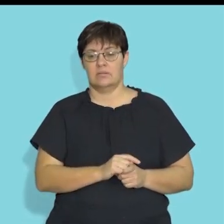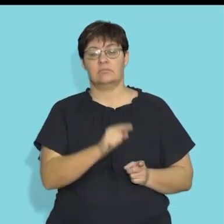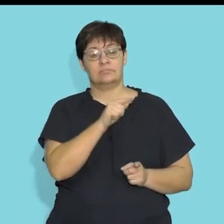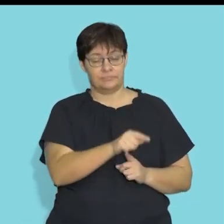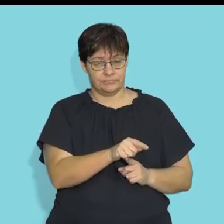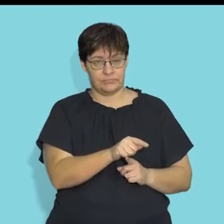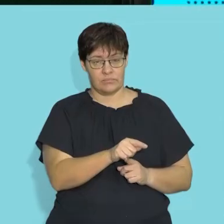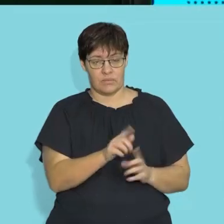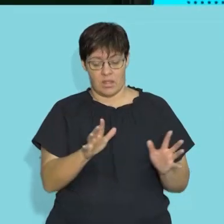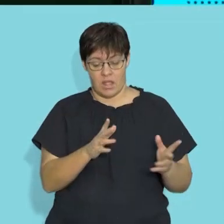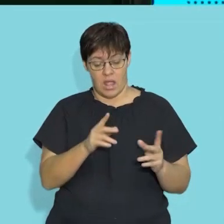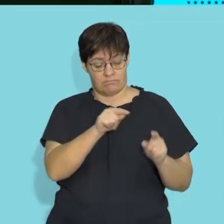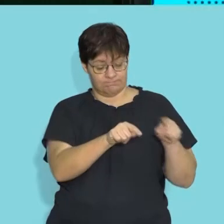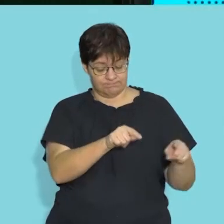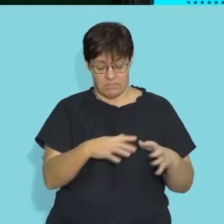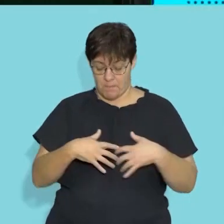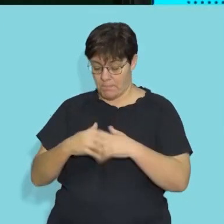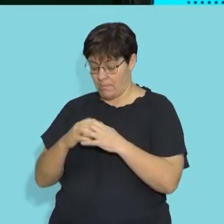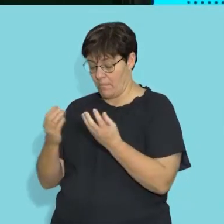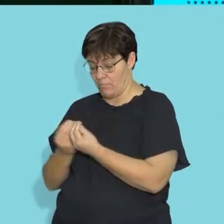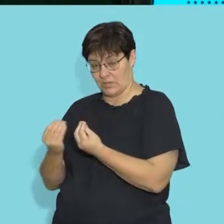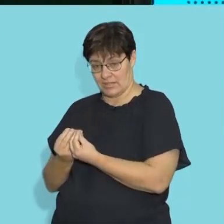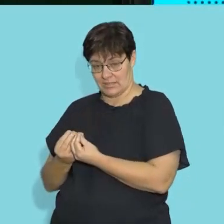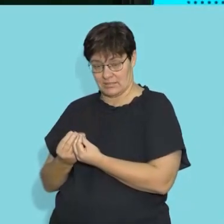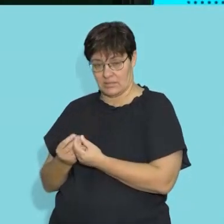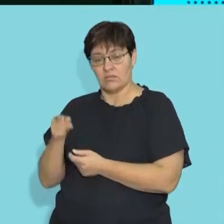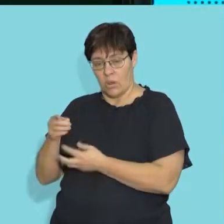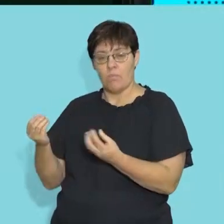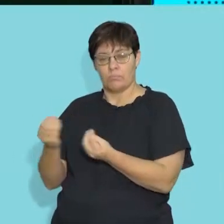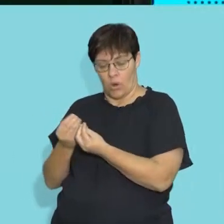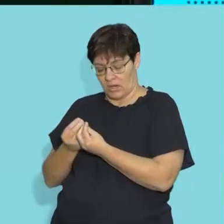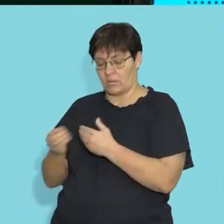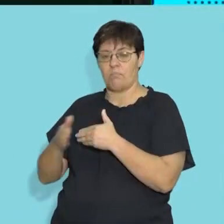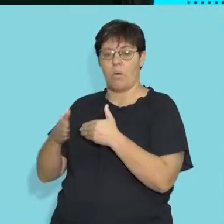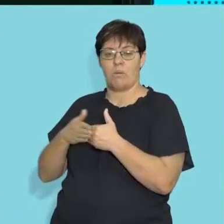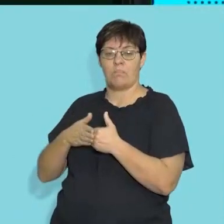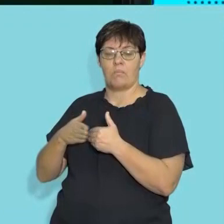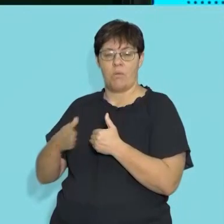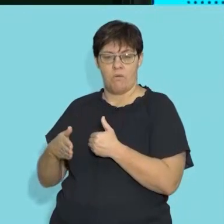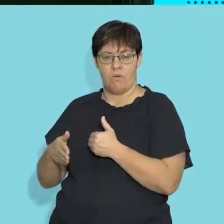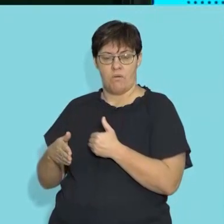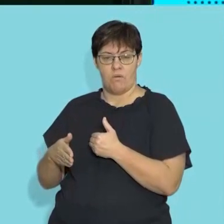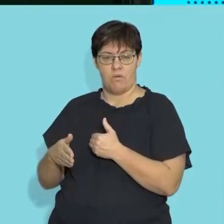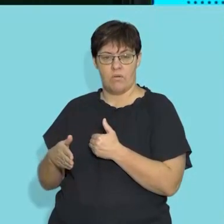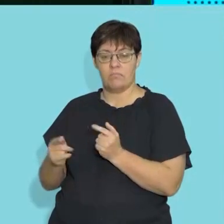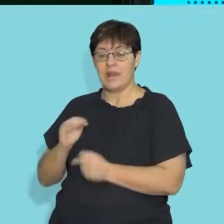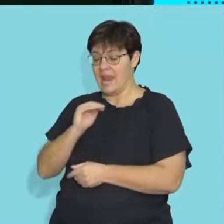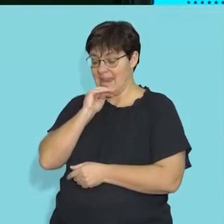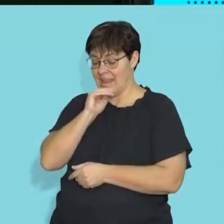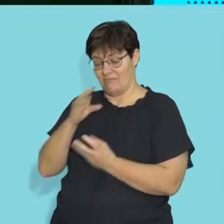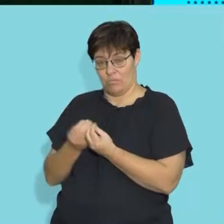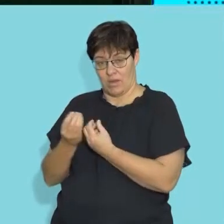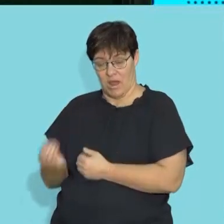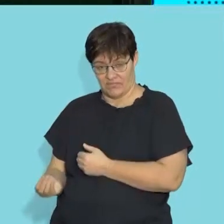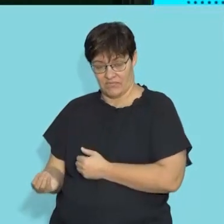as the reactant form product, the product become more and more, and at a point where there's